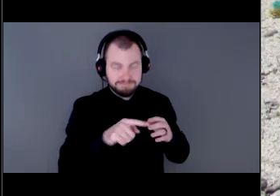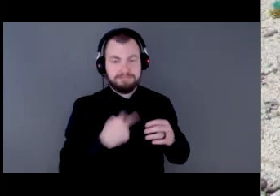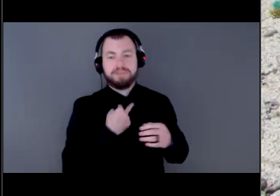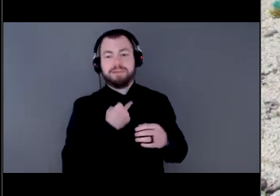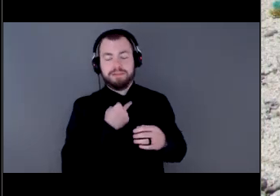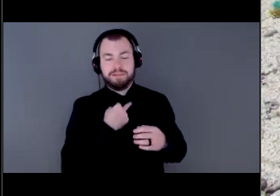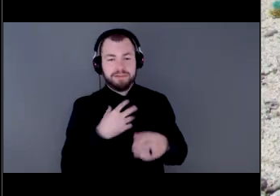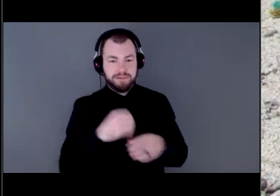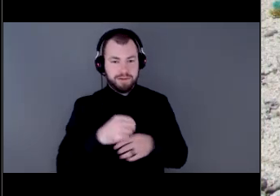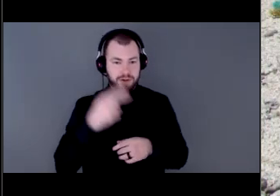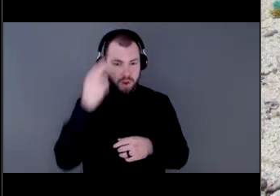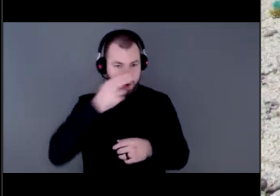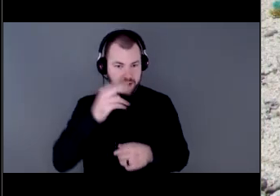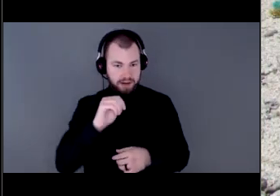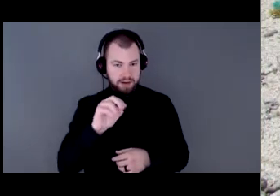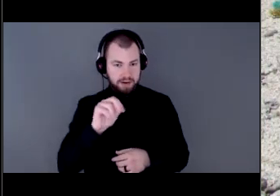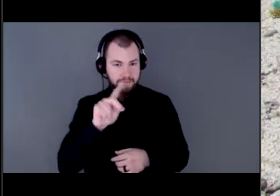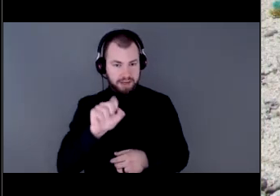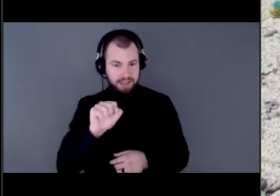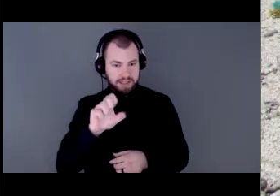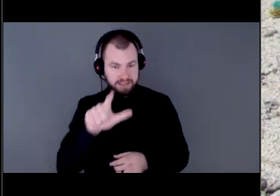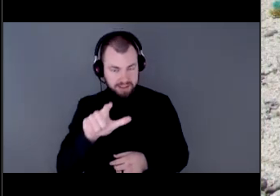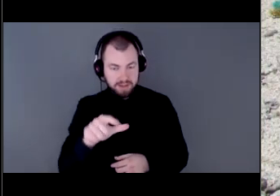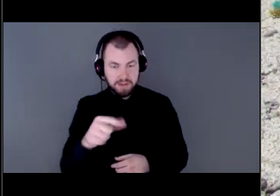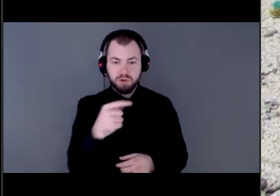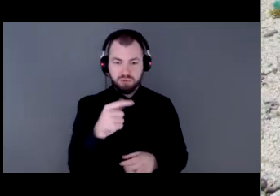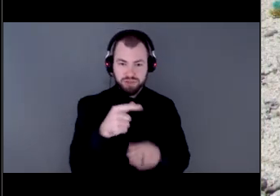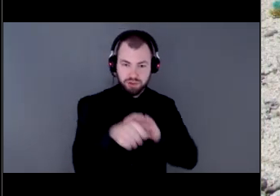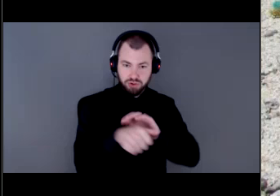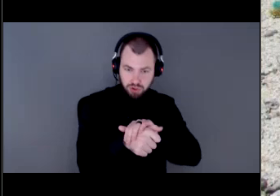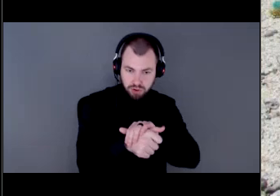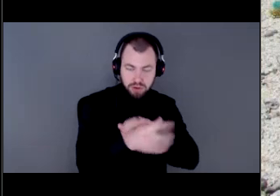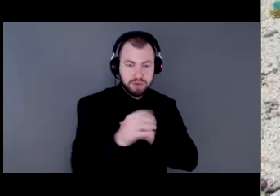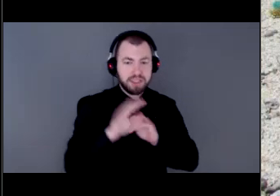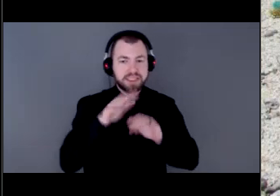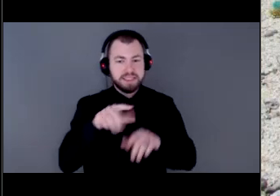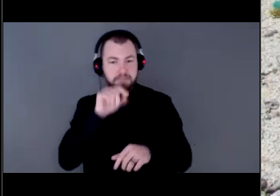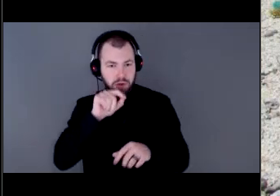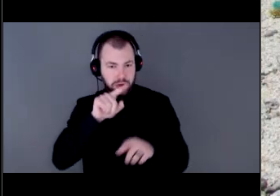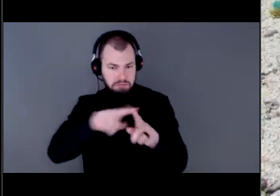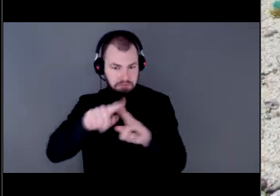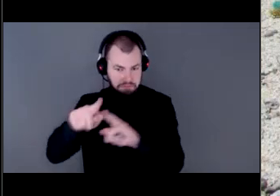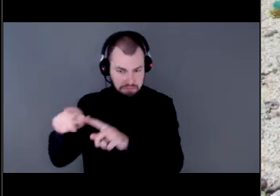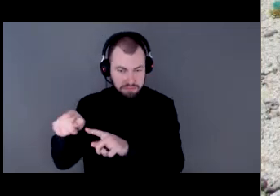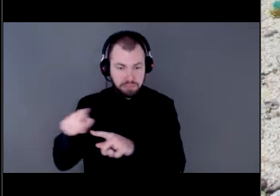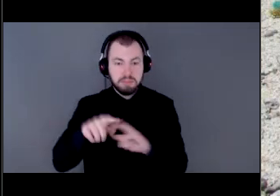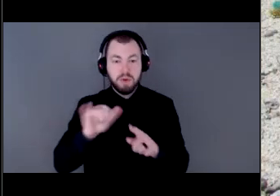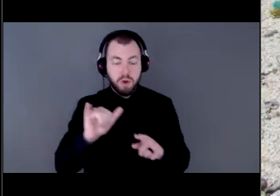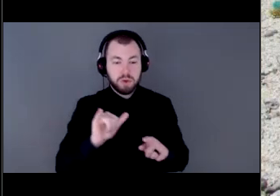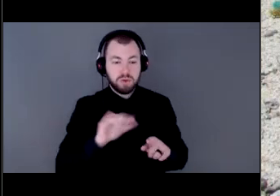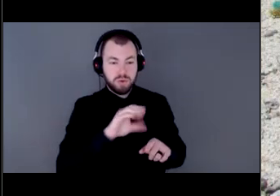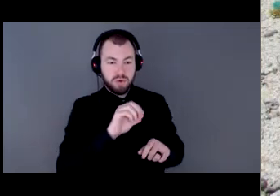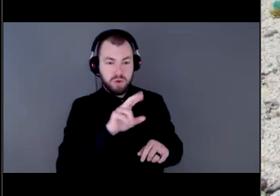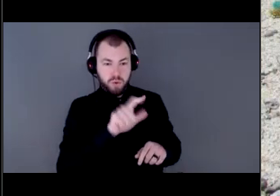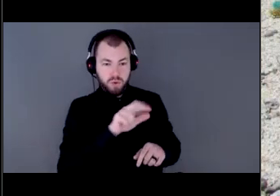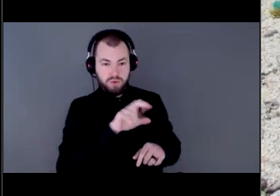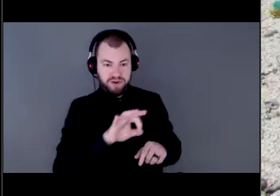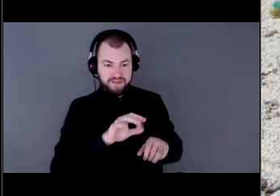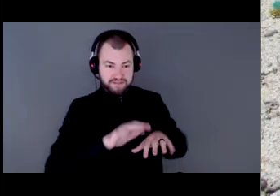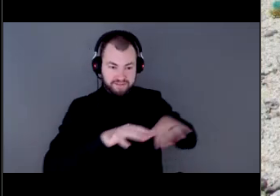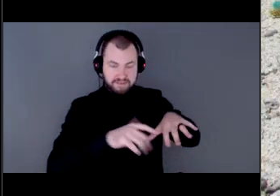sea turtle, and numerous seabird species, but also mortality to coral reefs as these nets smother and break the living